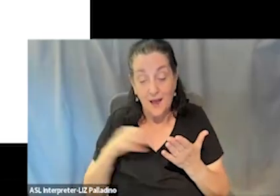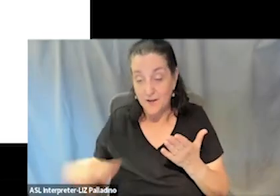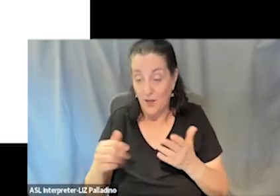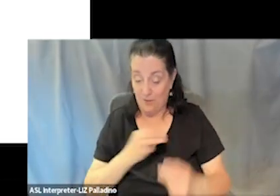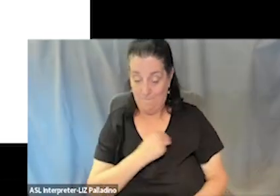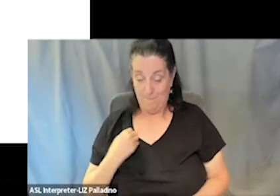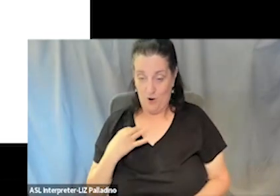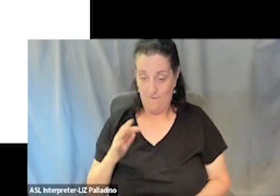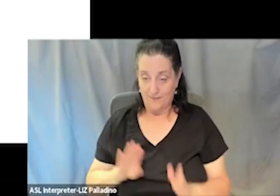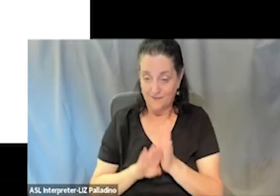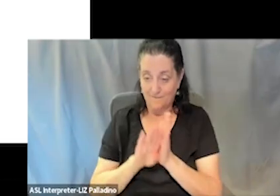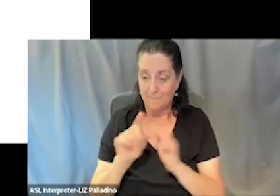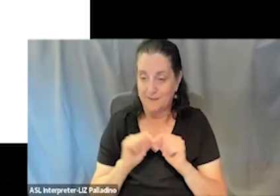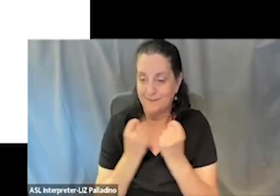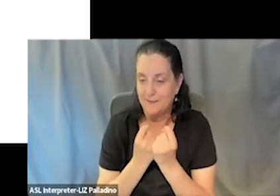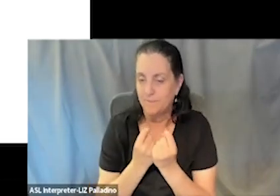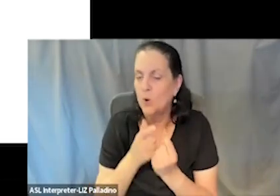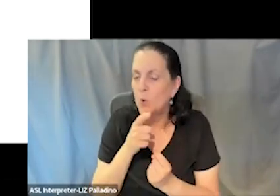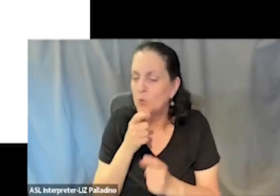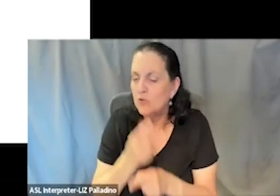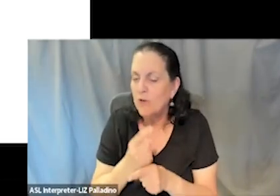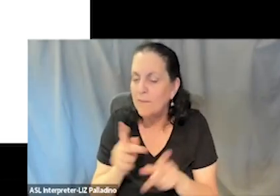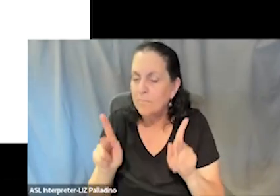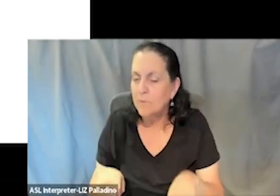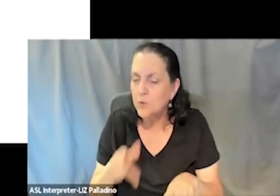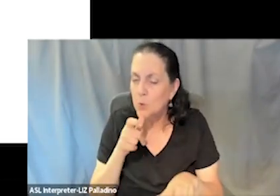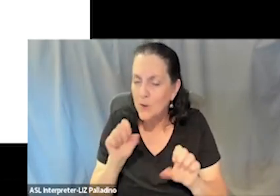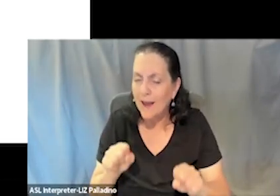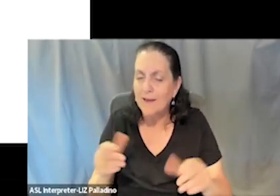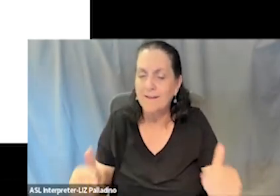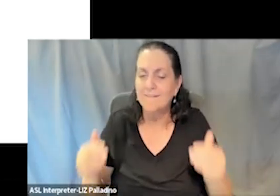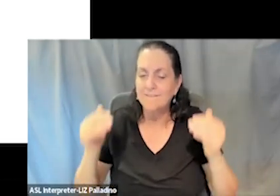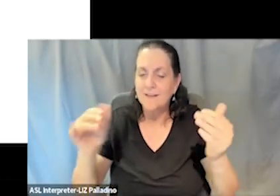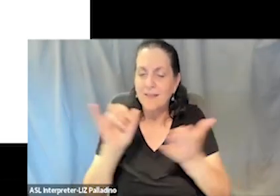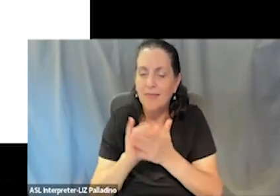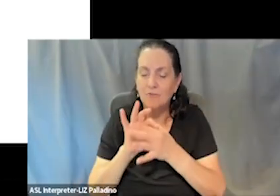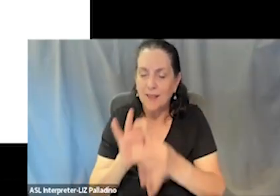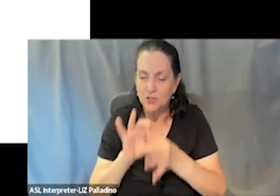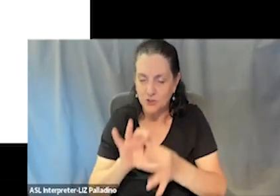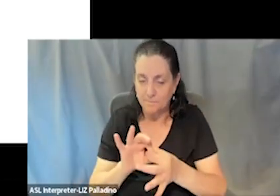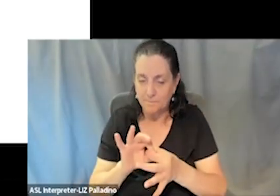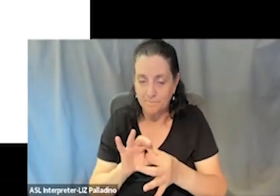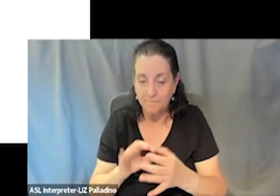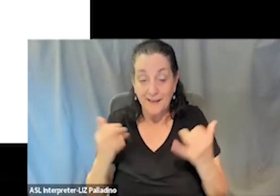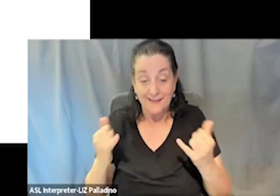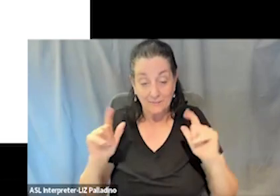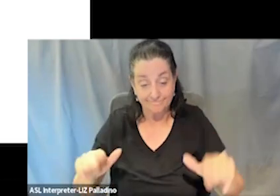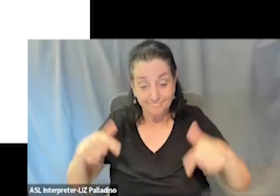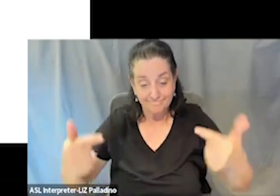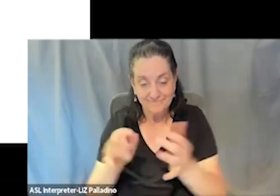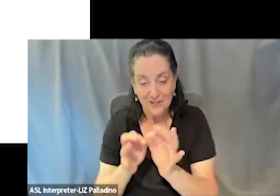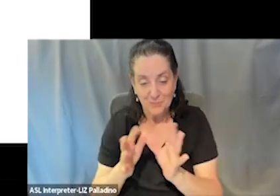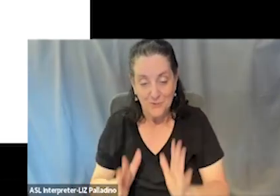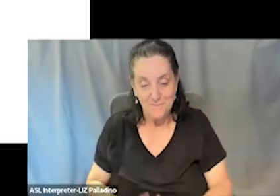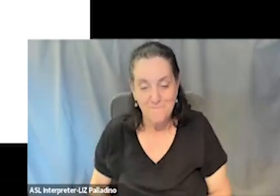team, you might figure out who is the right person to really advance that relationship. Like humans, we don't get along with everybody. So having